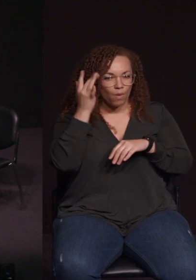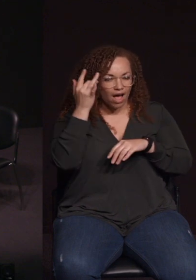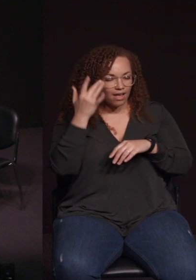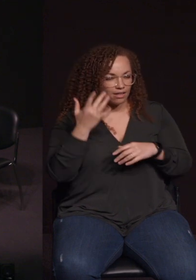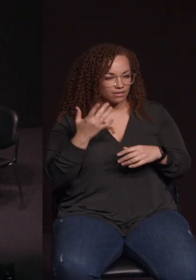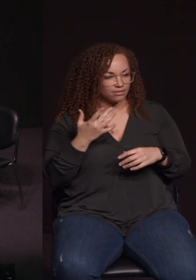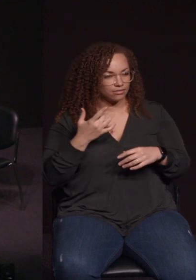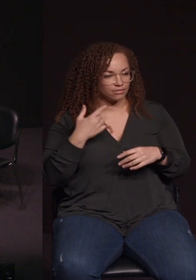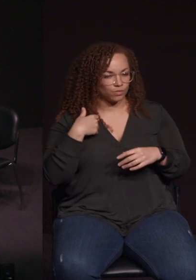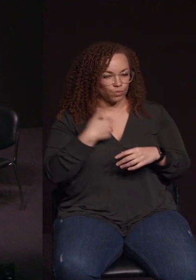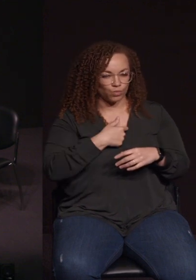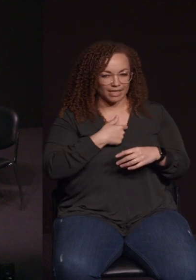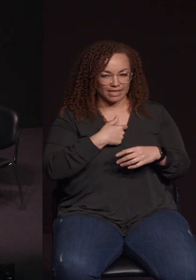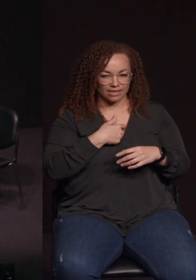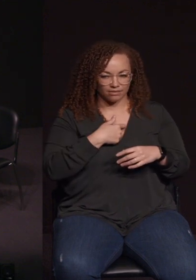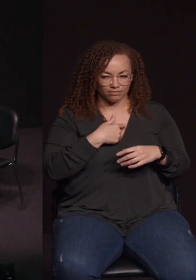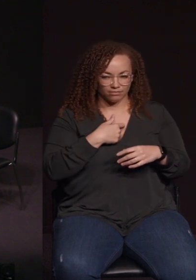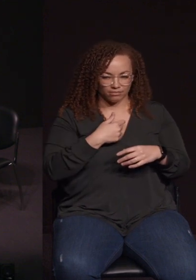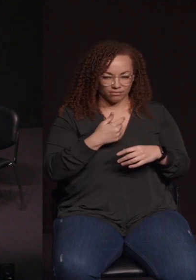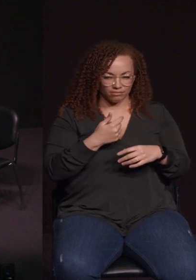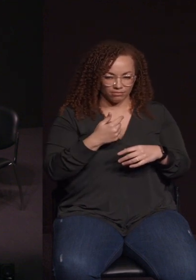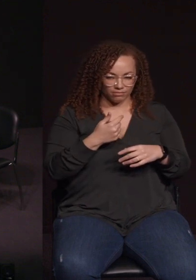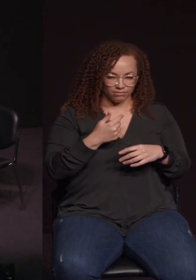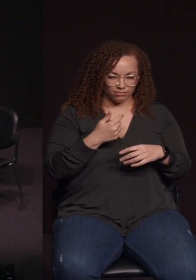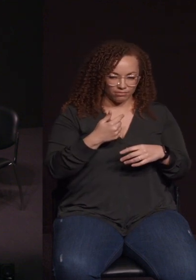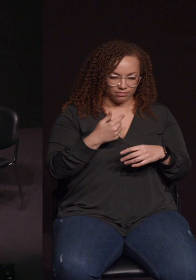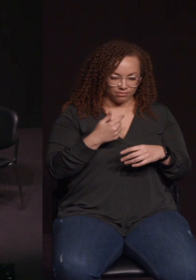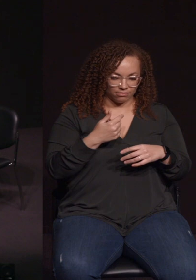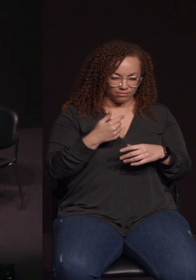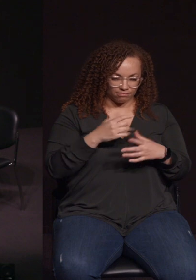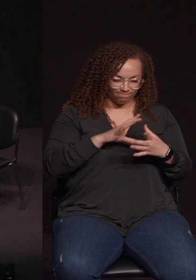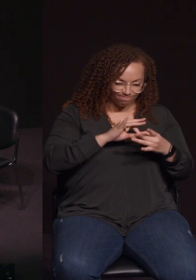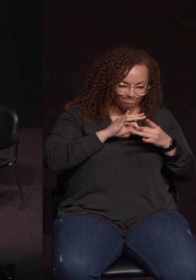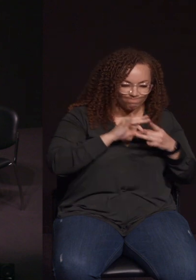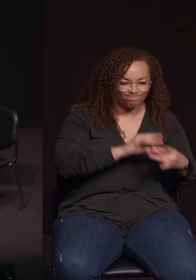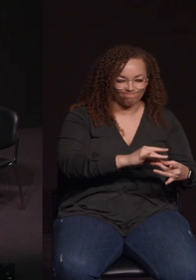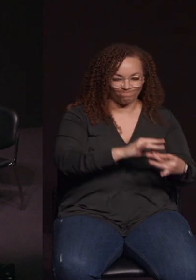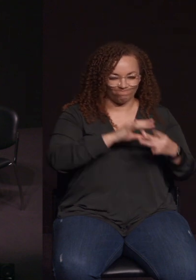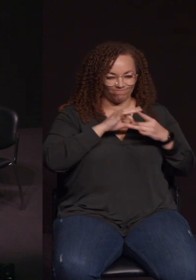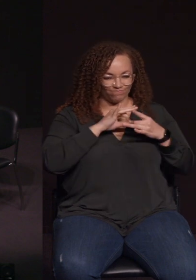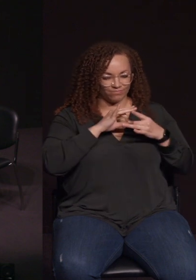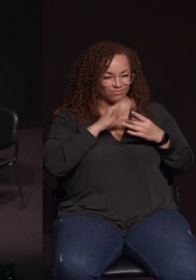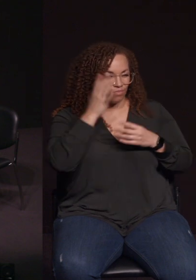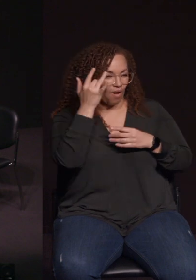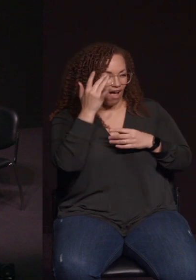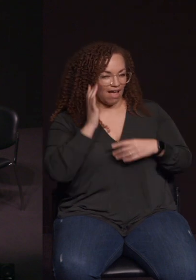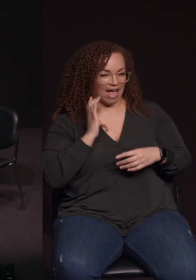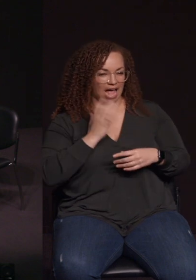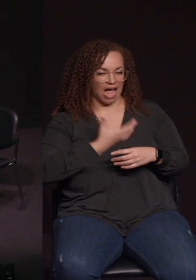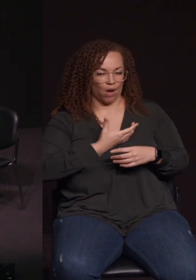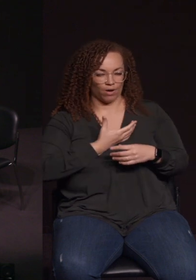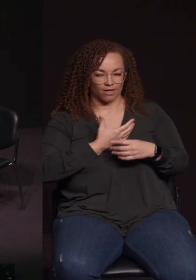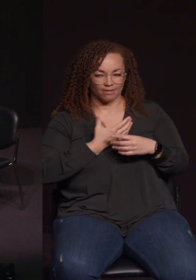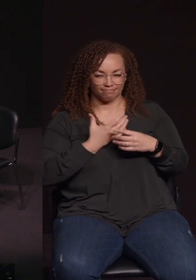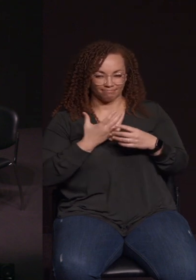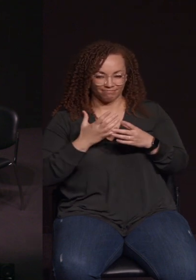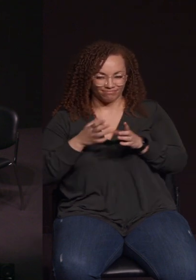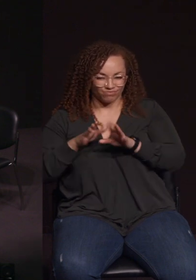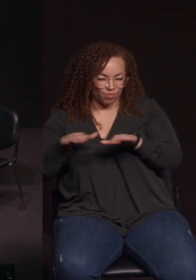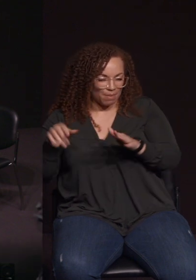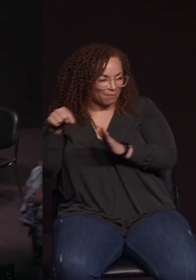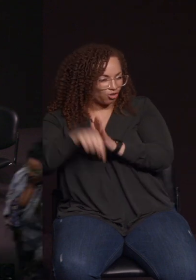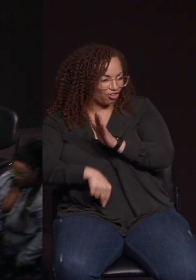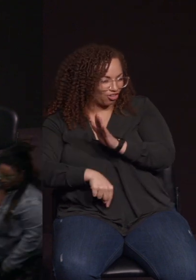bonded, sadly, through the blood of our loved ones being murdered. But what has sustained